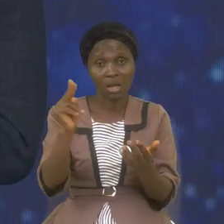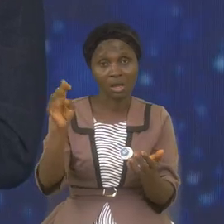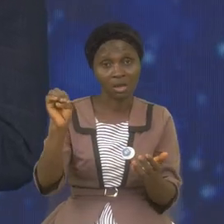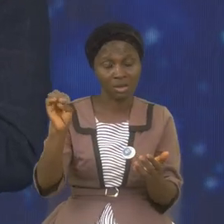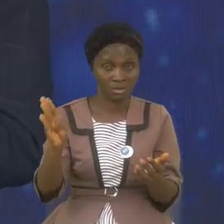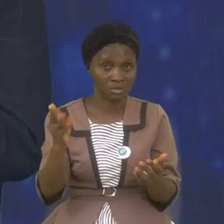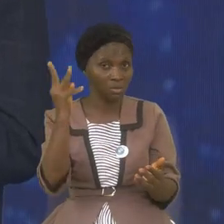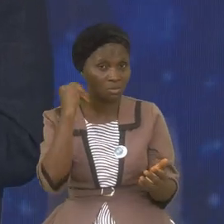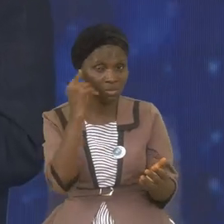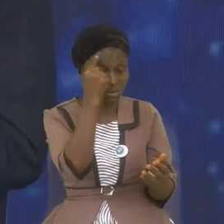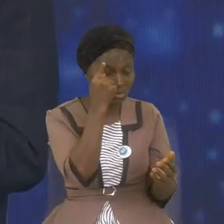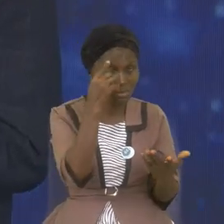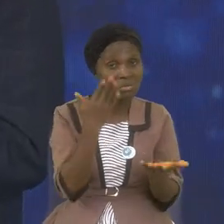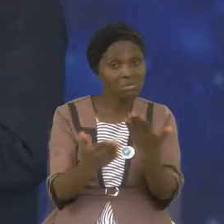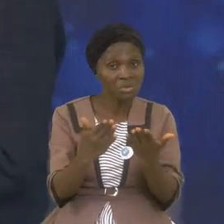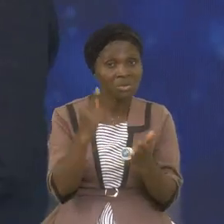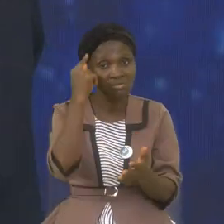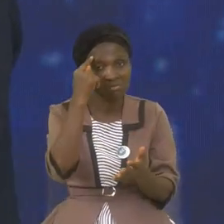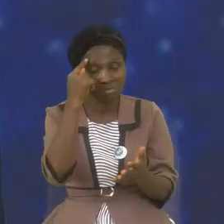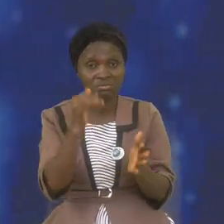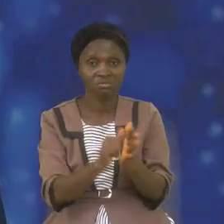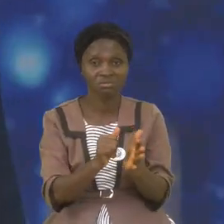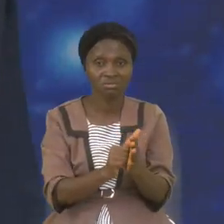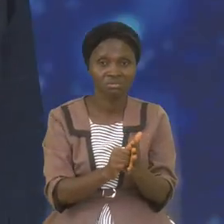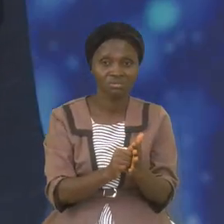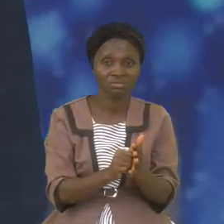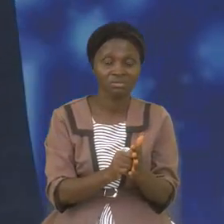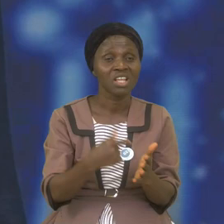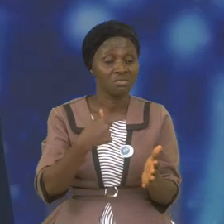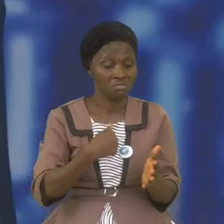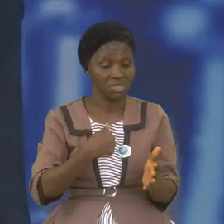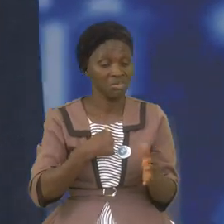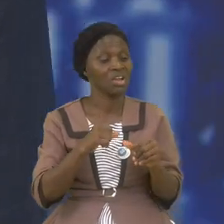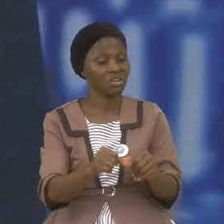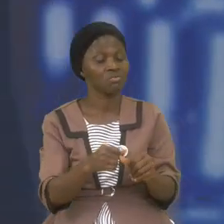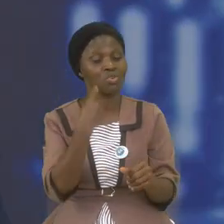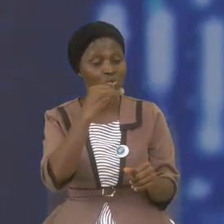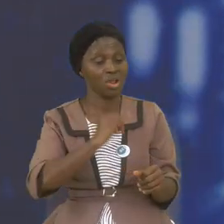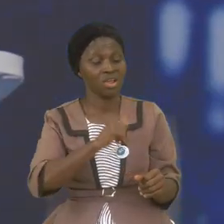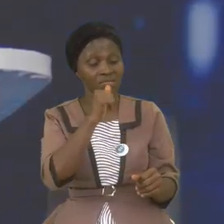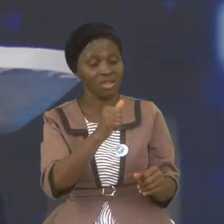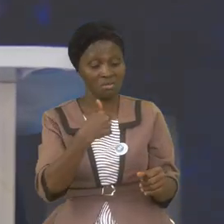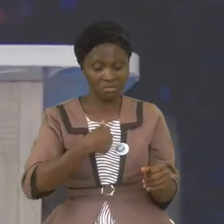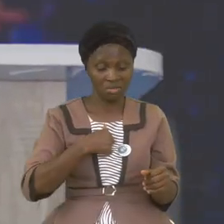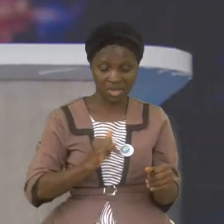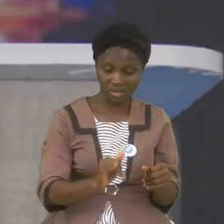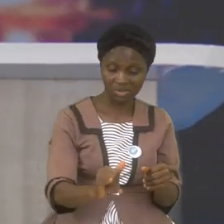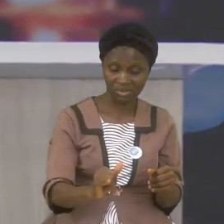maybe Nebuchadnezzar was thinking, I remain who I am, heady,